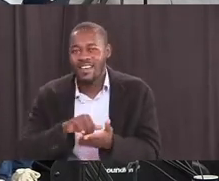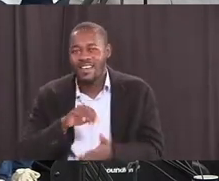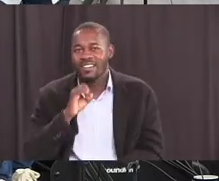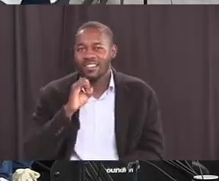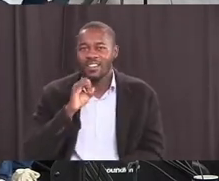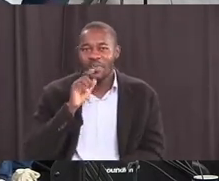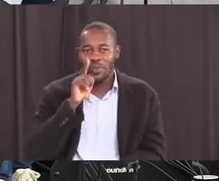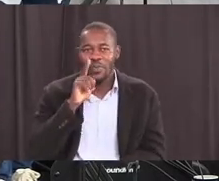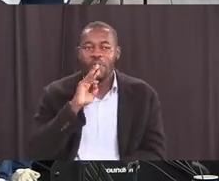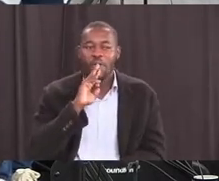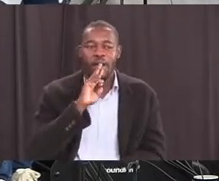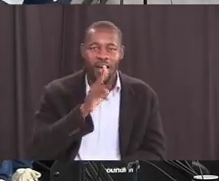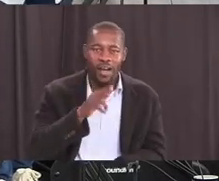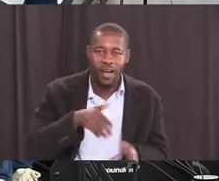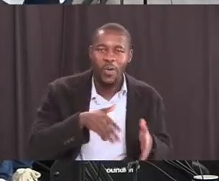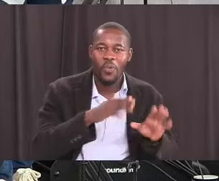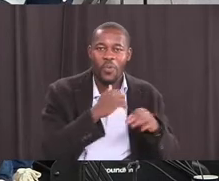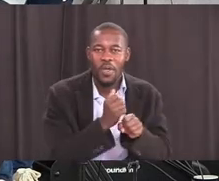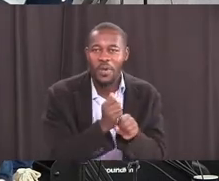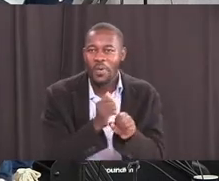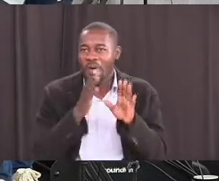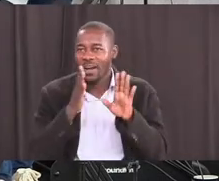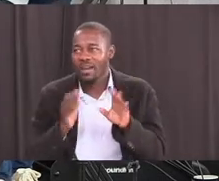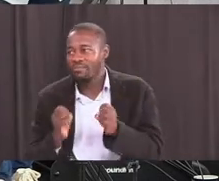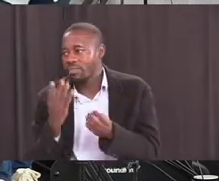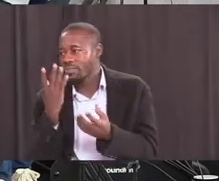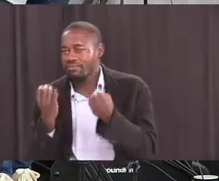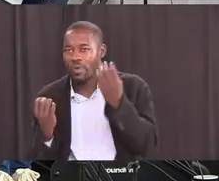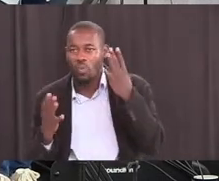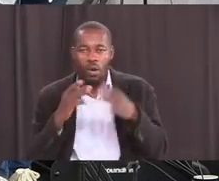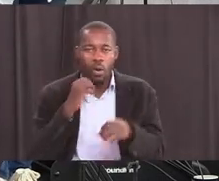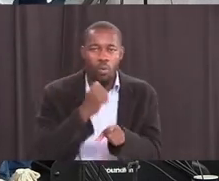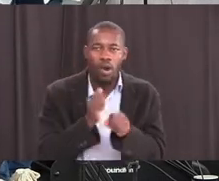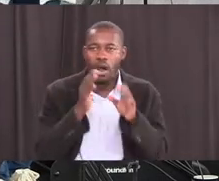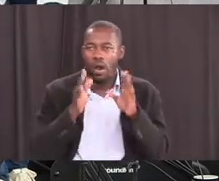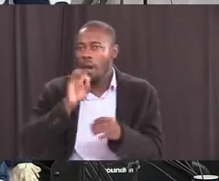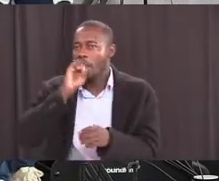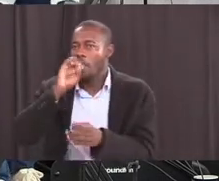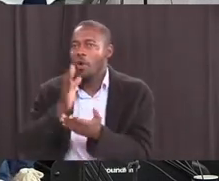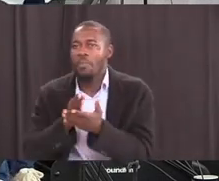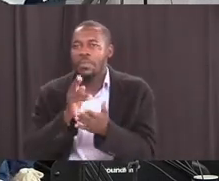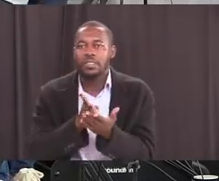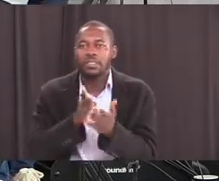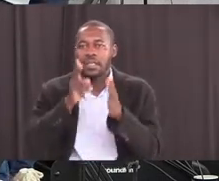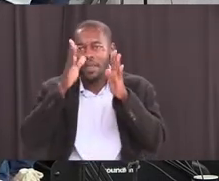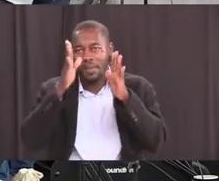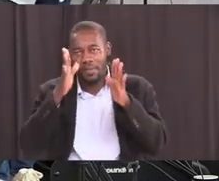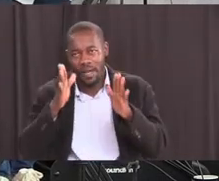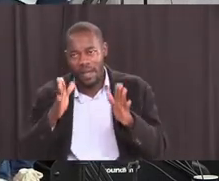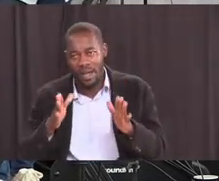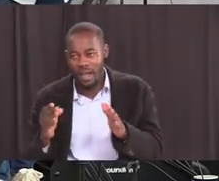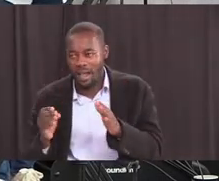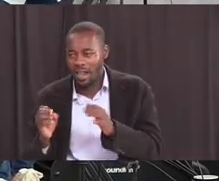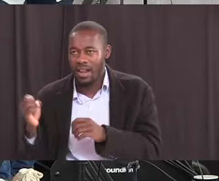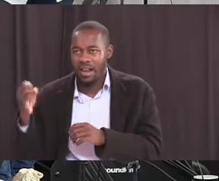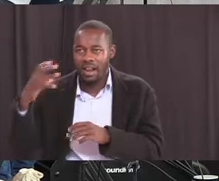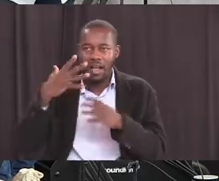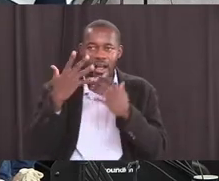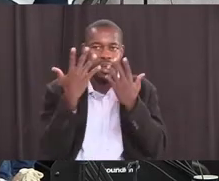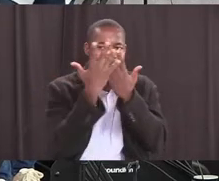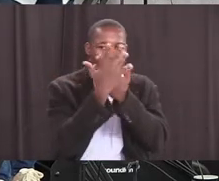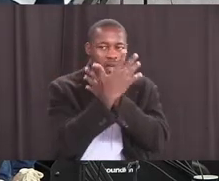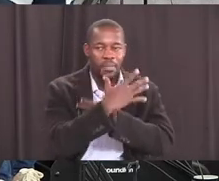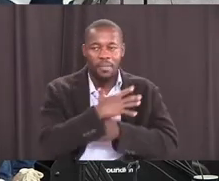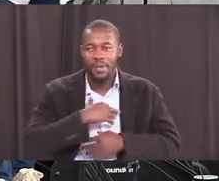are. You are waymaker, miracle worker, promise keeper, light in the darkness, my